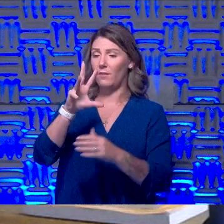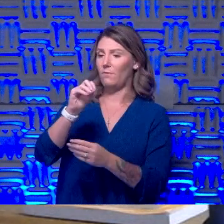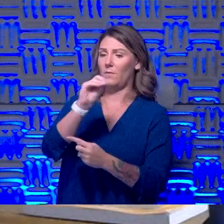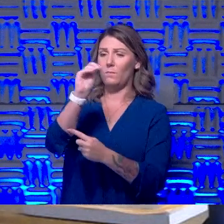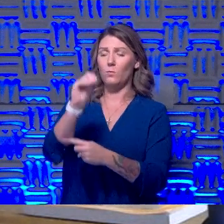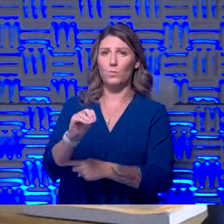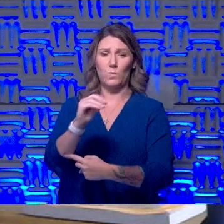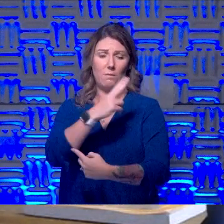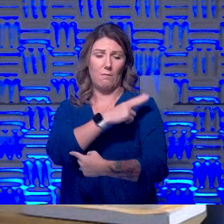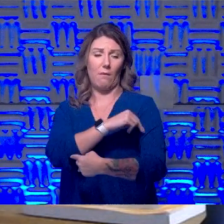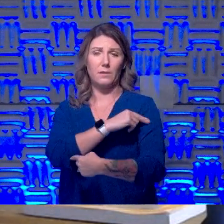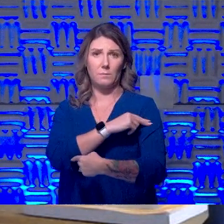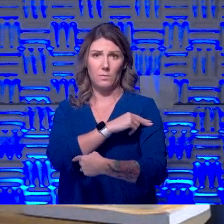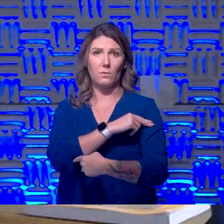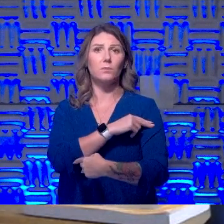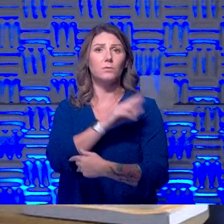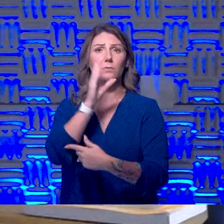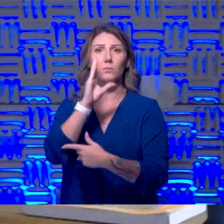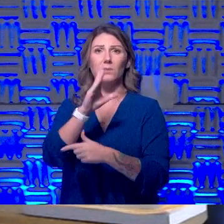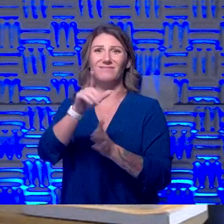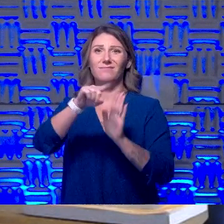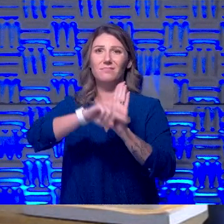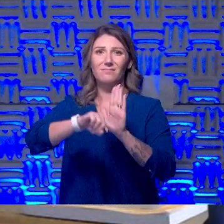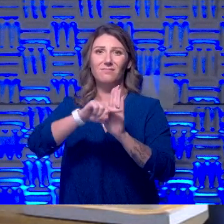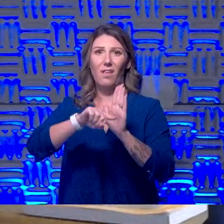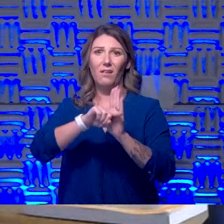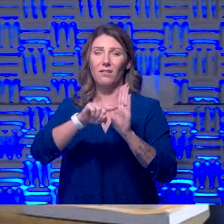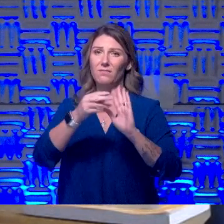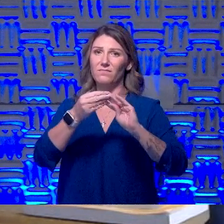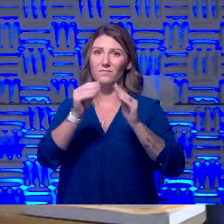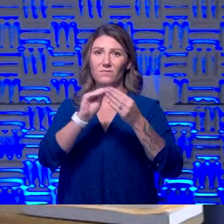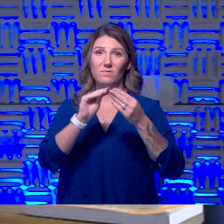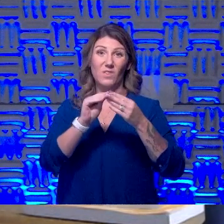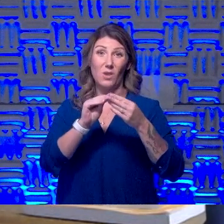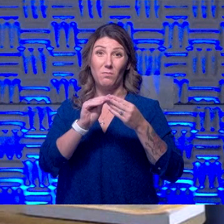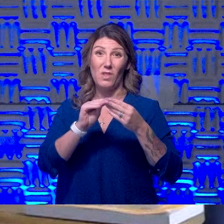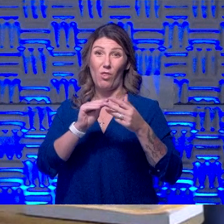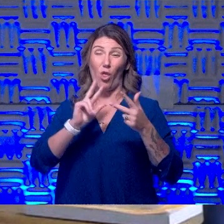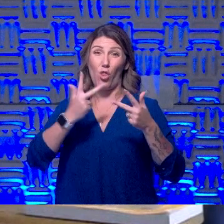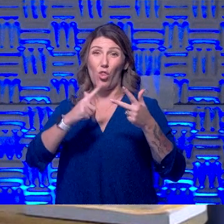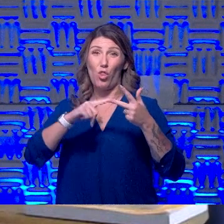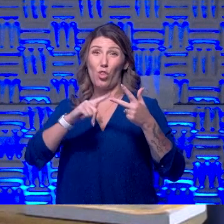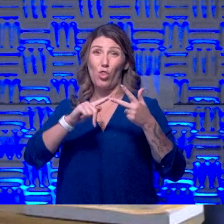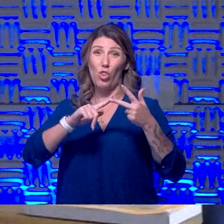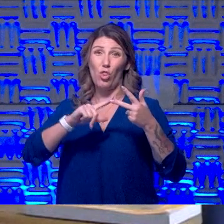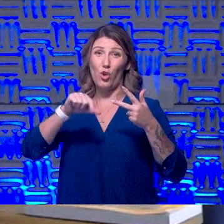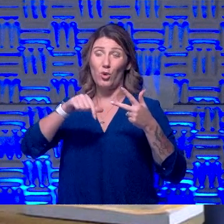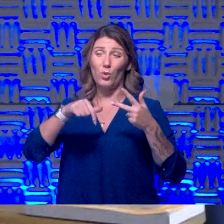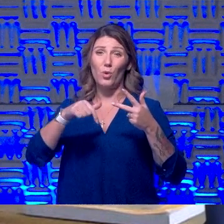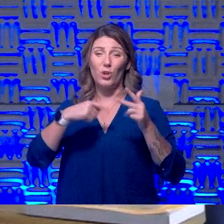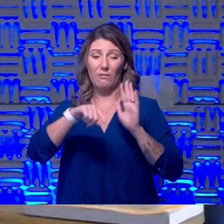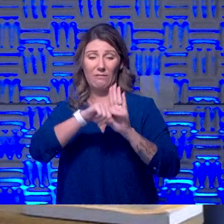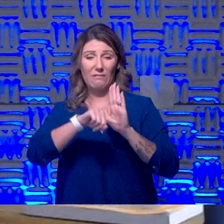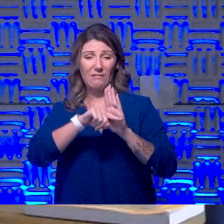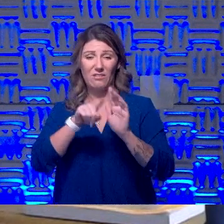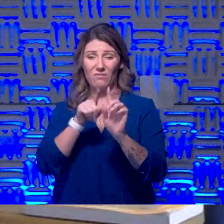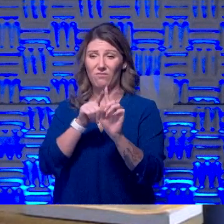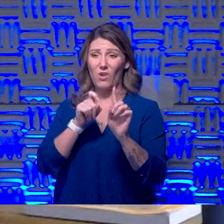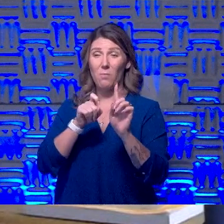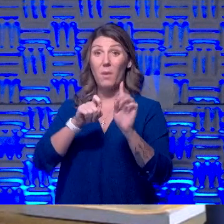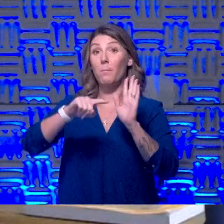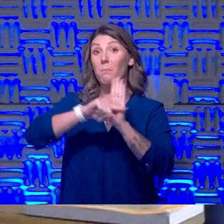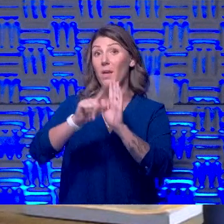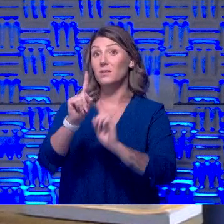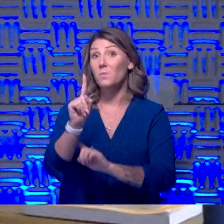of hospitals are going to have negative margins in the third quarter, and those negative margins are going to be anywhere from -1